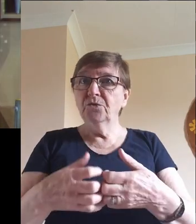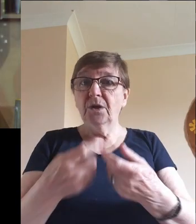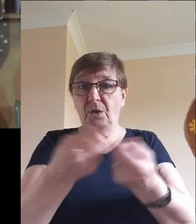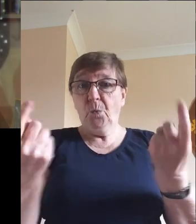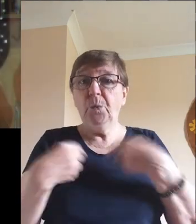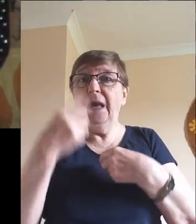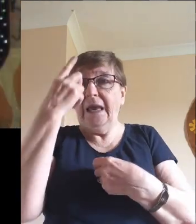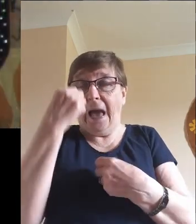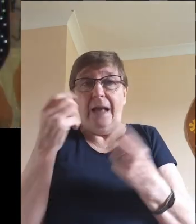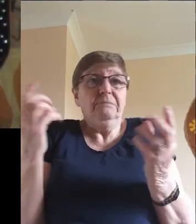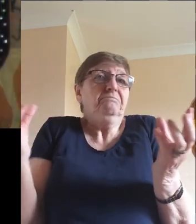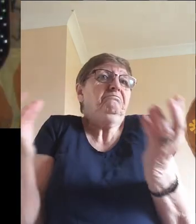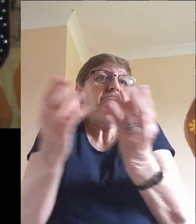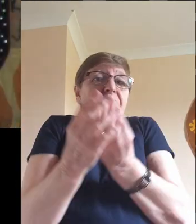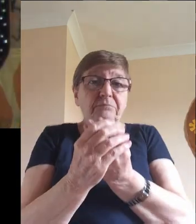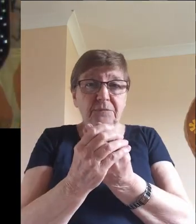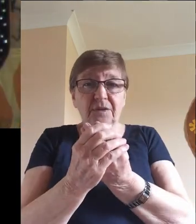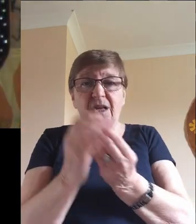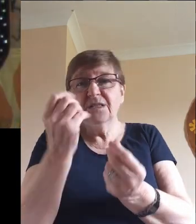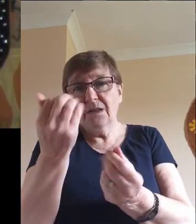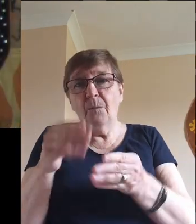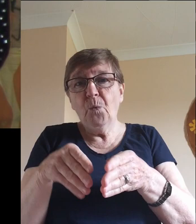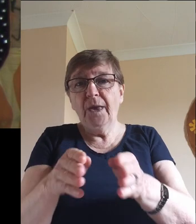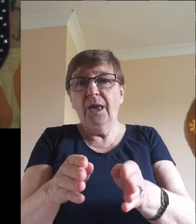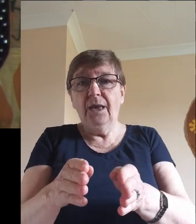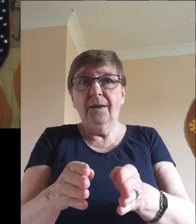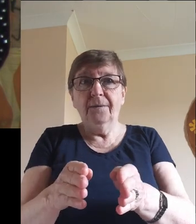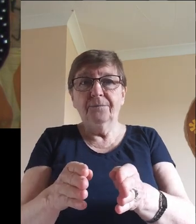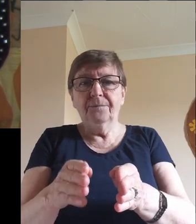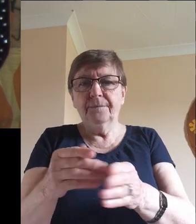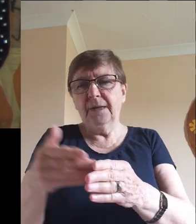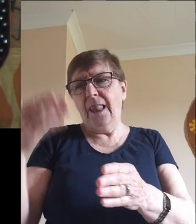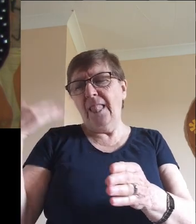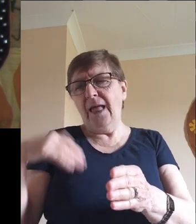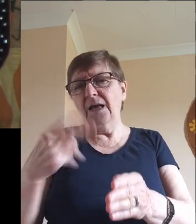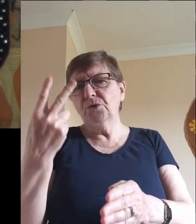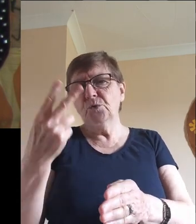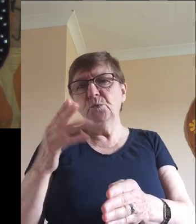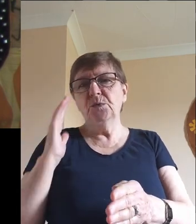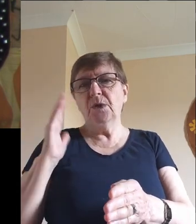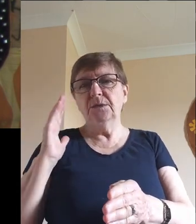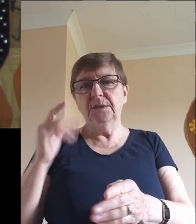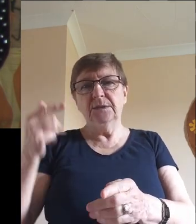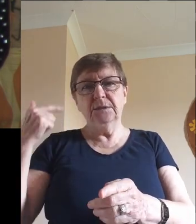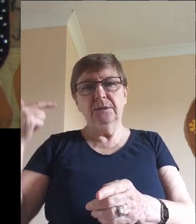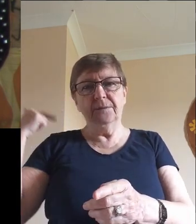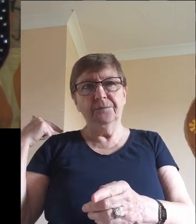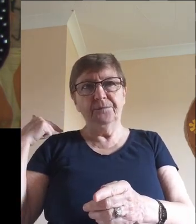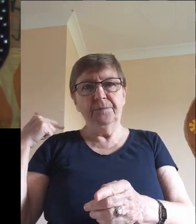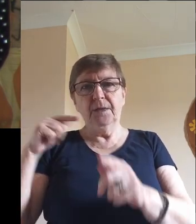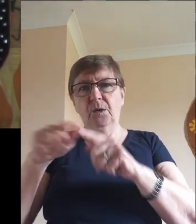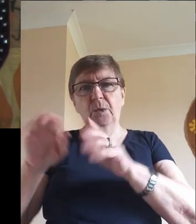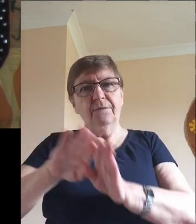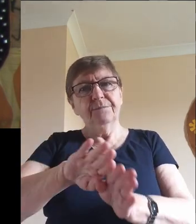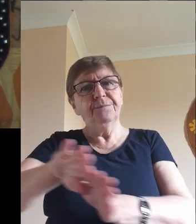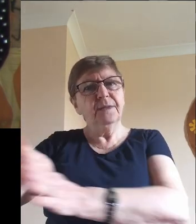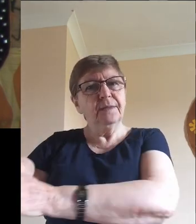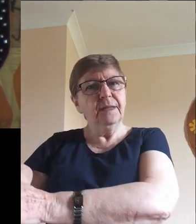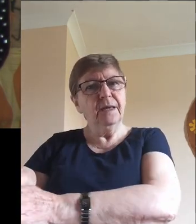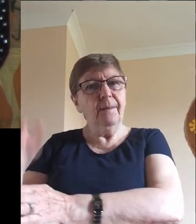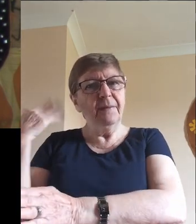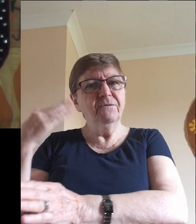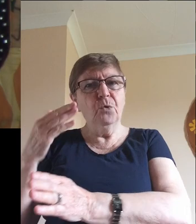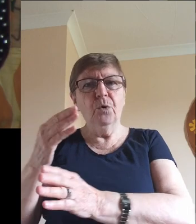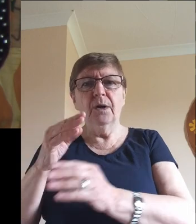together and gather together. Now, in the past two Sundays when we've done this, we've left aside our series